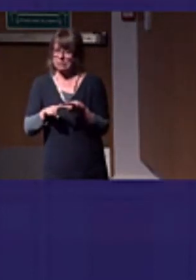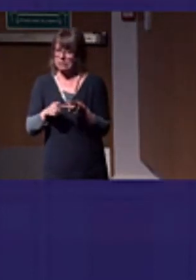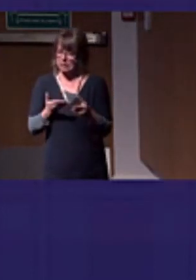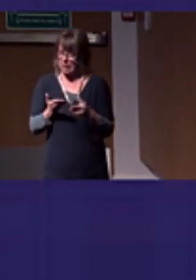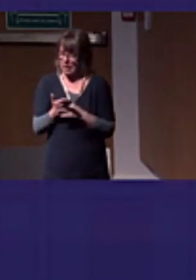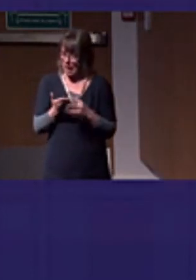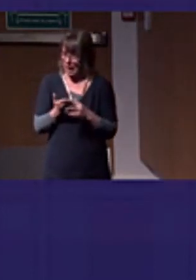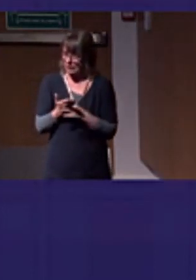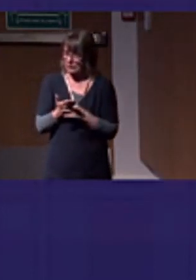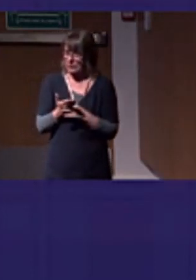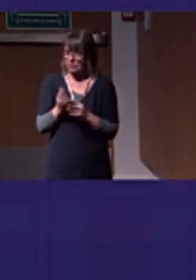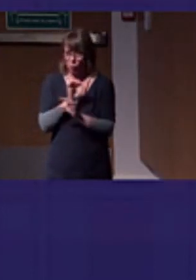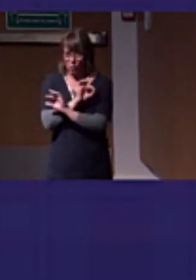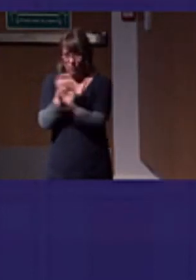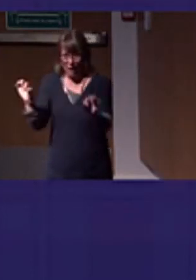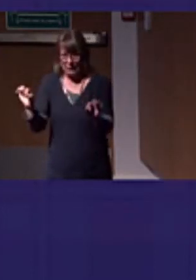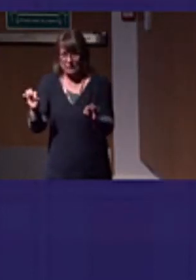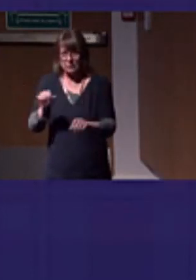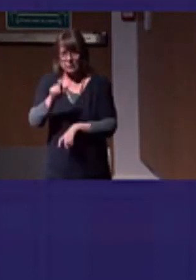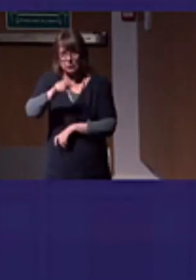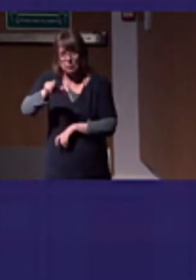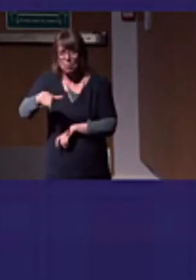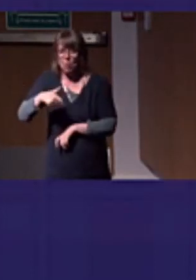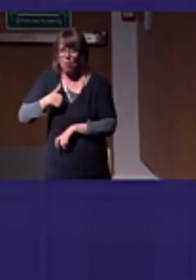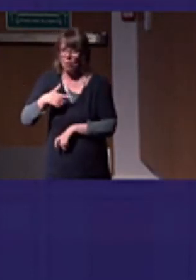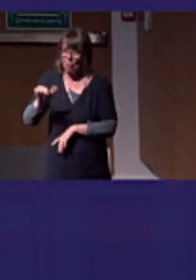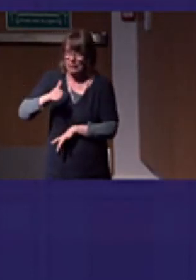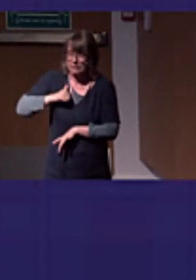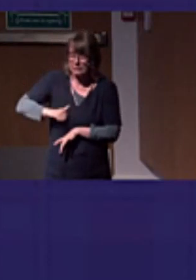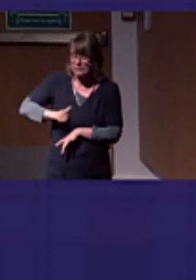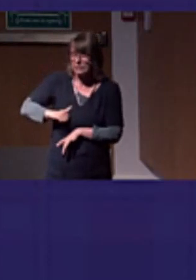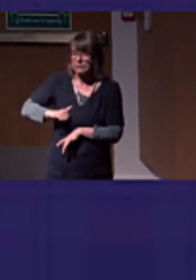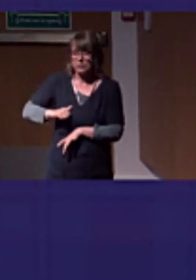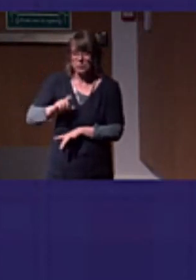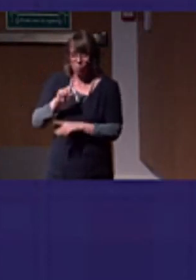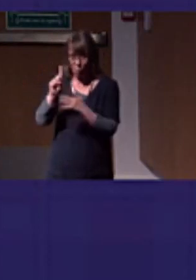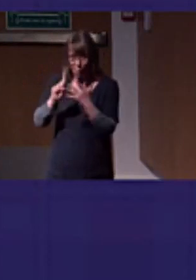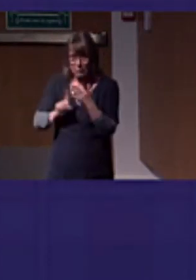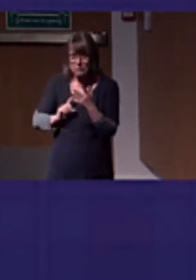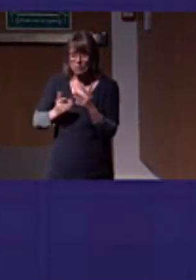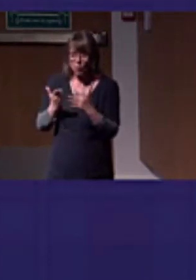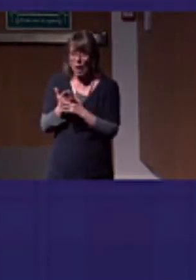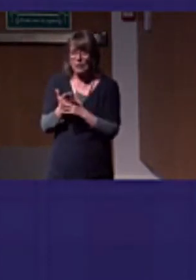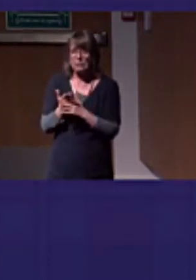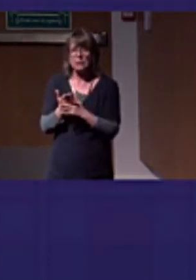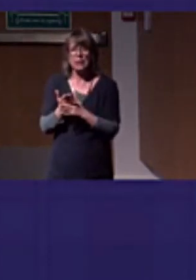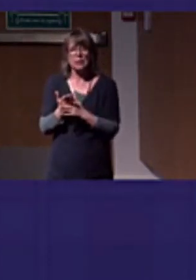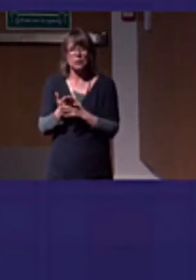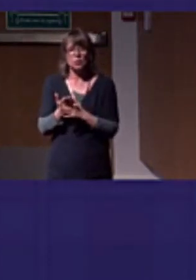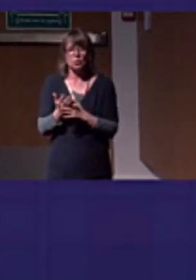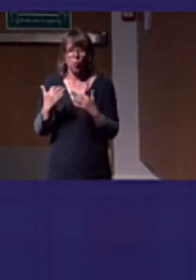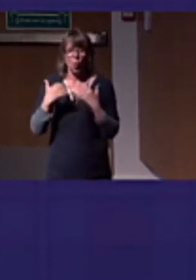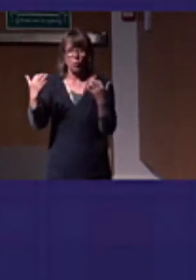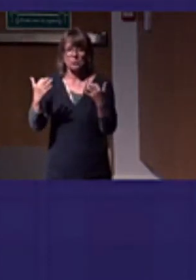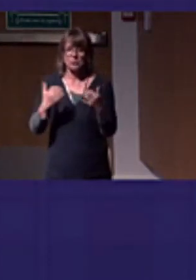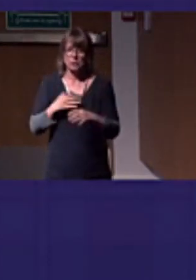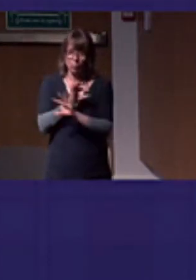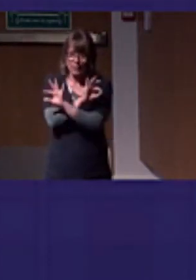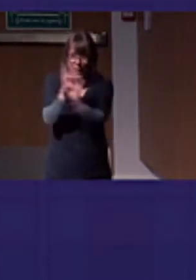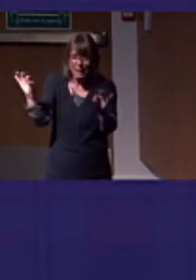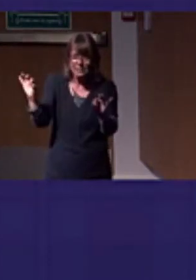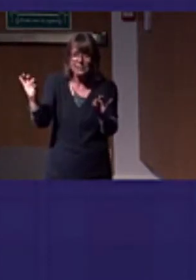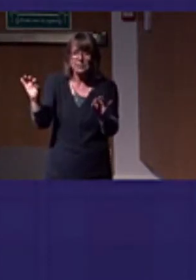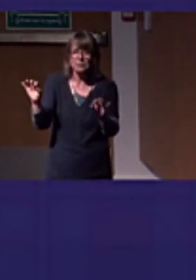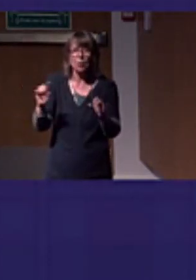we've asked what speakers if they have any needs for accessibility. We have asked people who are attending if they have any either. So we've done all we can. As Ian says, we